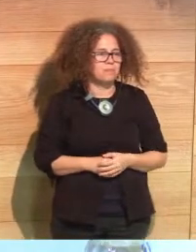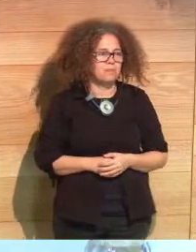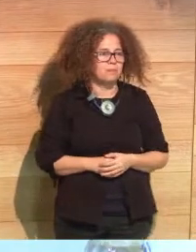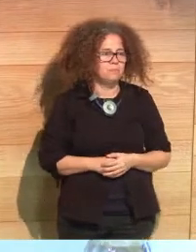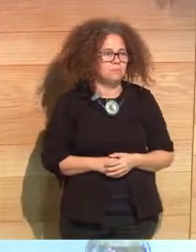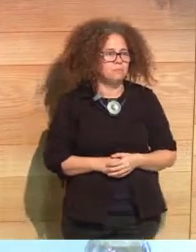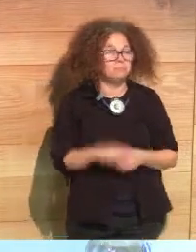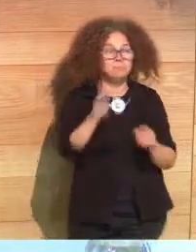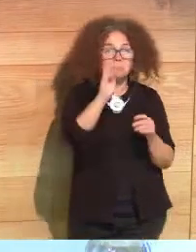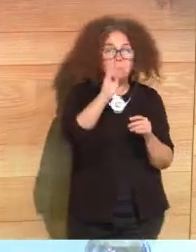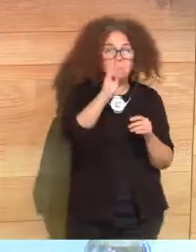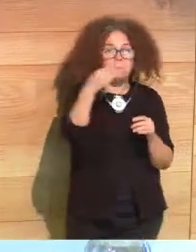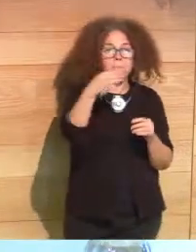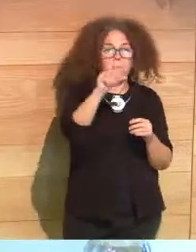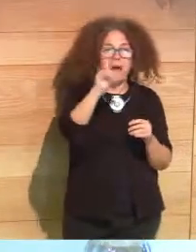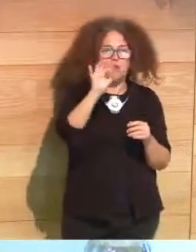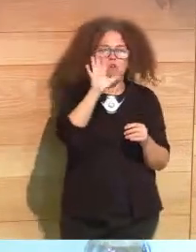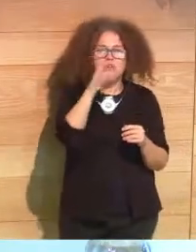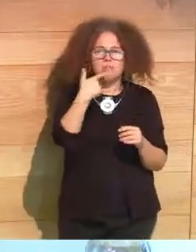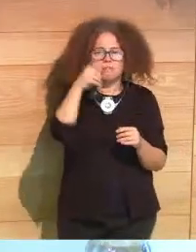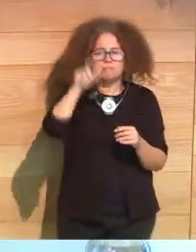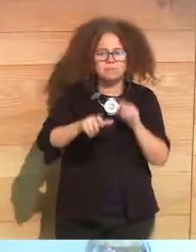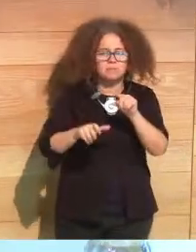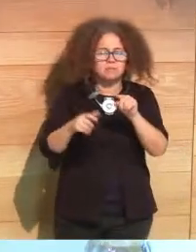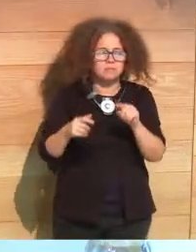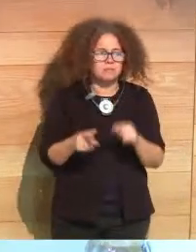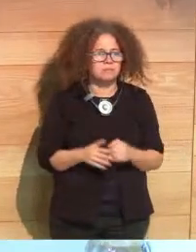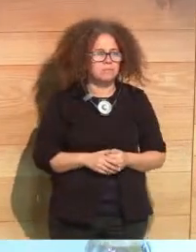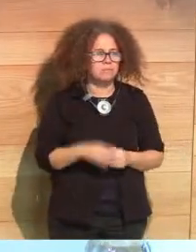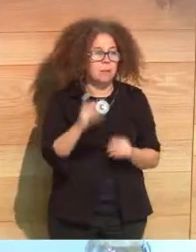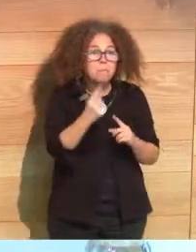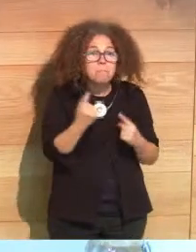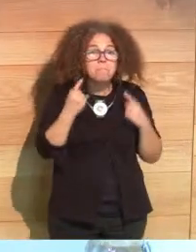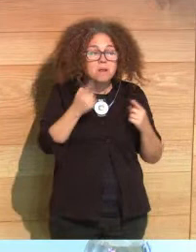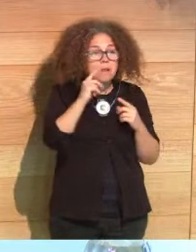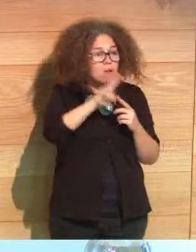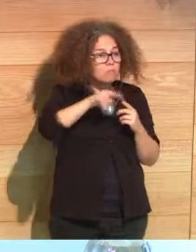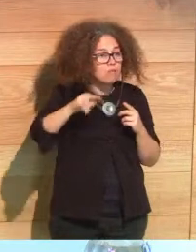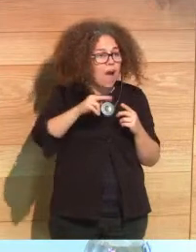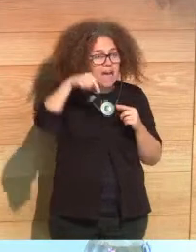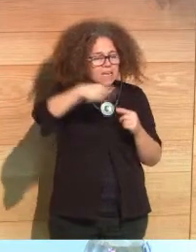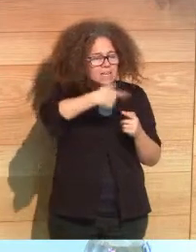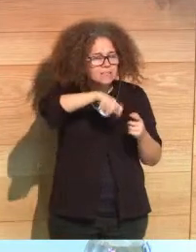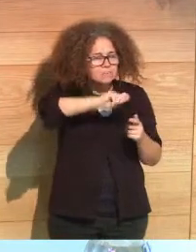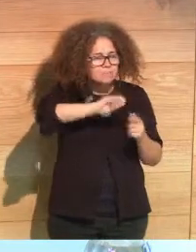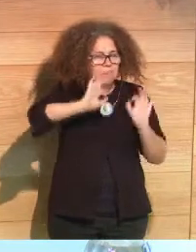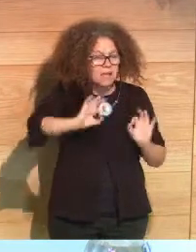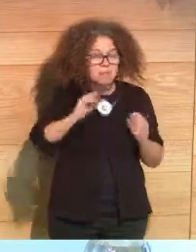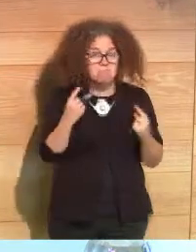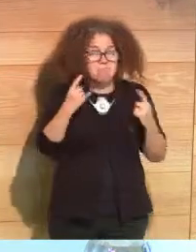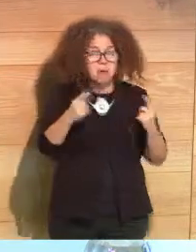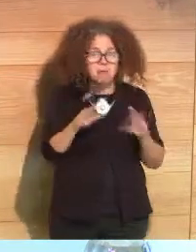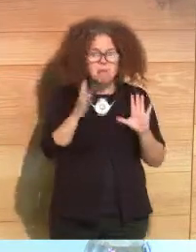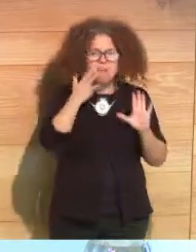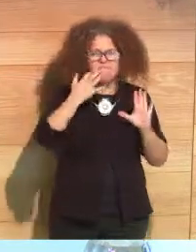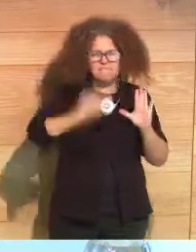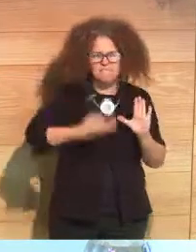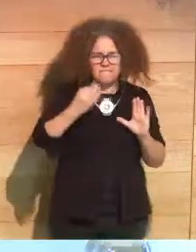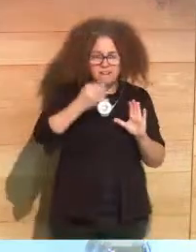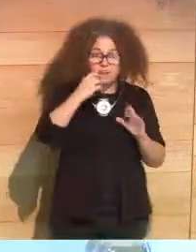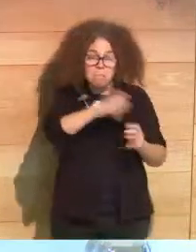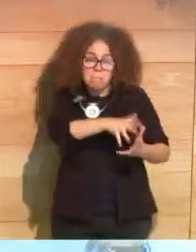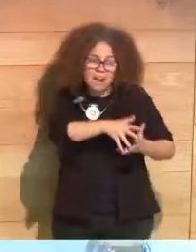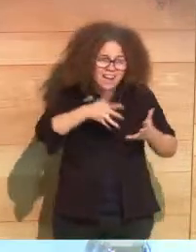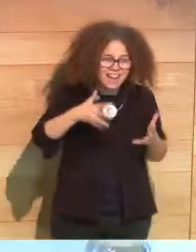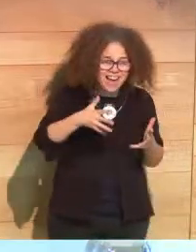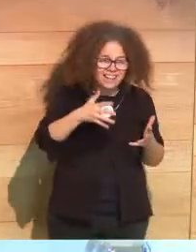Pablo mentioned it's the first big exhibition of Joanie in Spain, but you have to know it's the first big exhibition of Joanie at all. So for us, it was